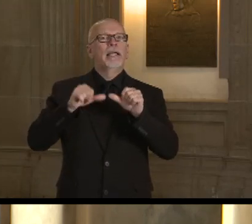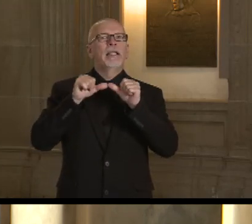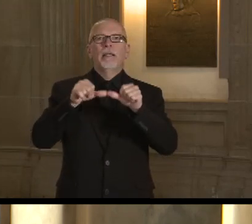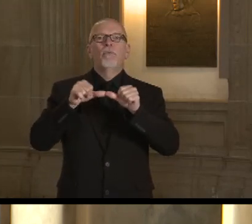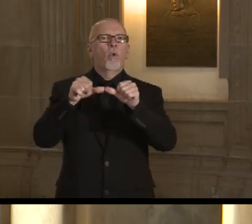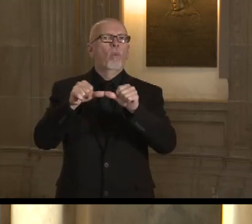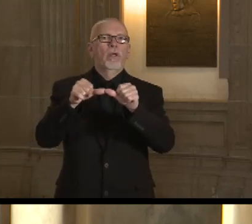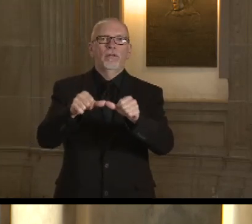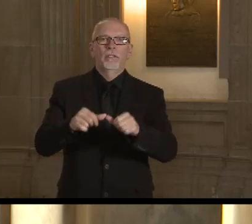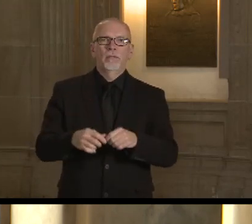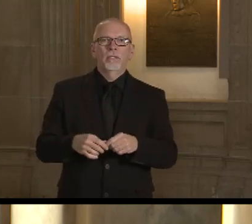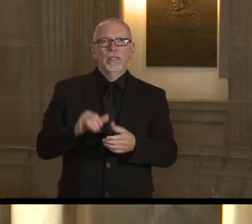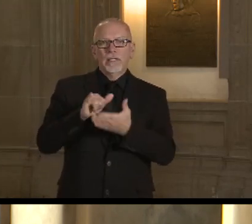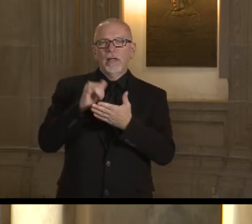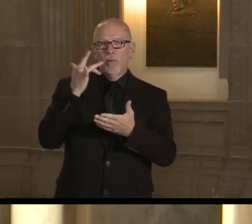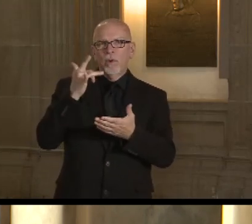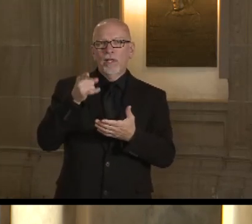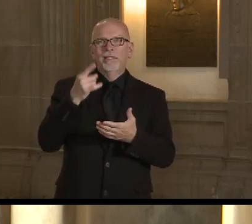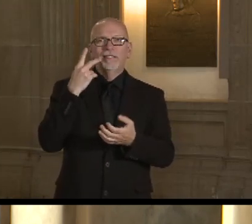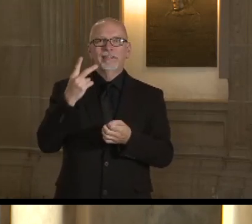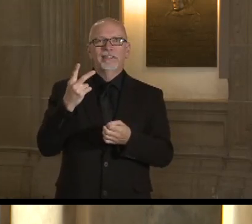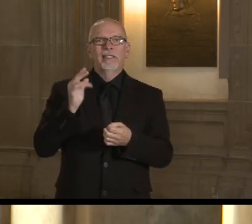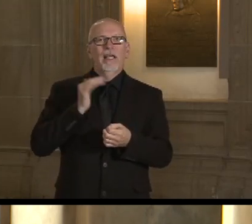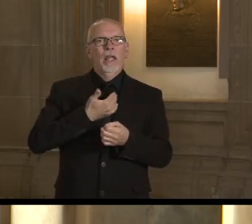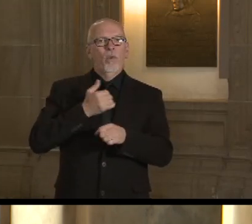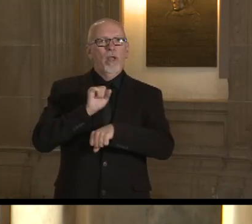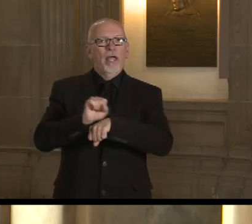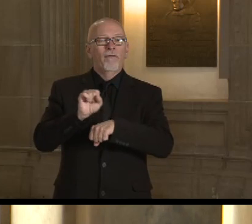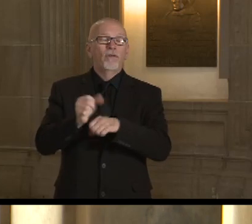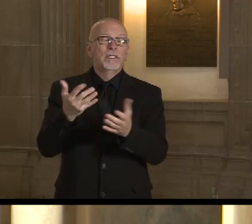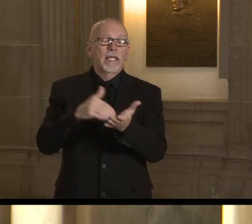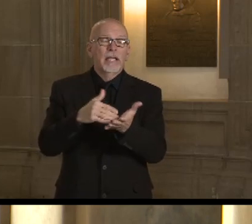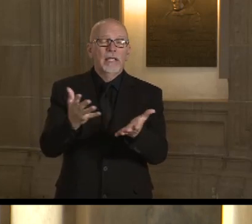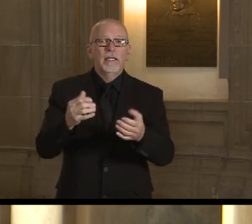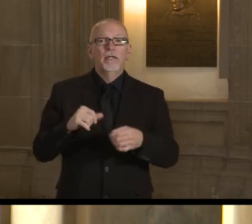going. And that's why you see our efforts, again,